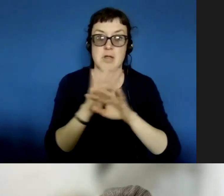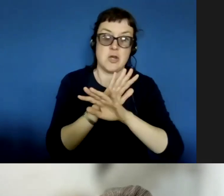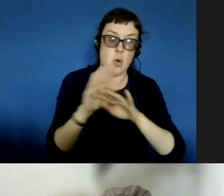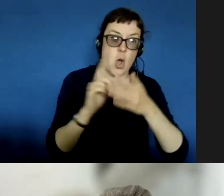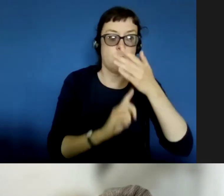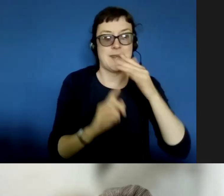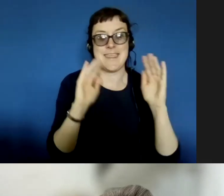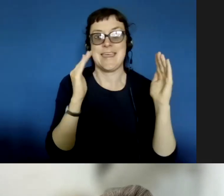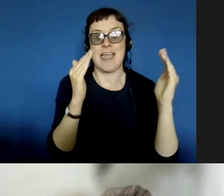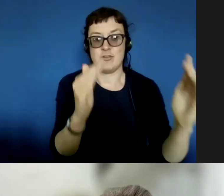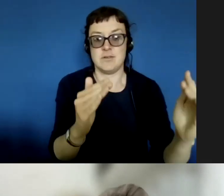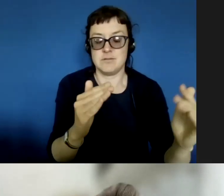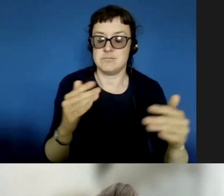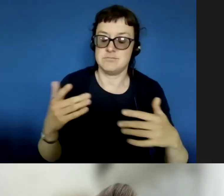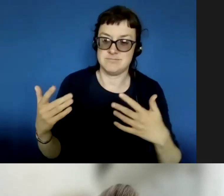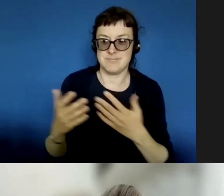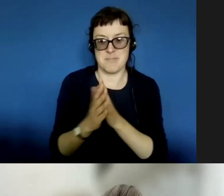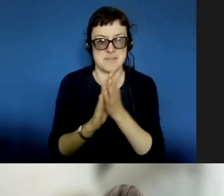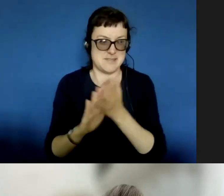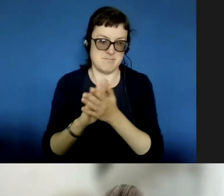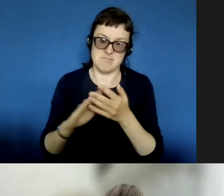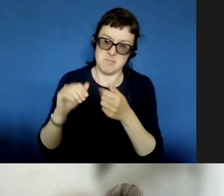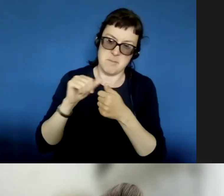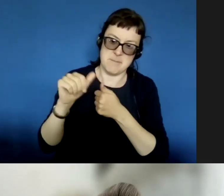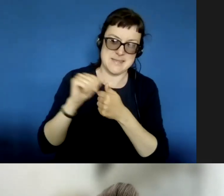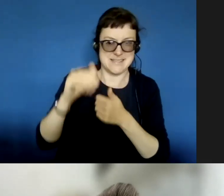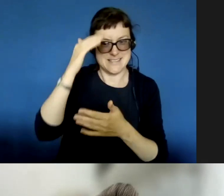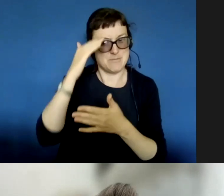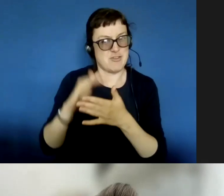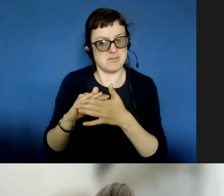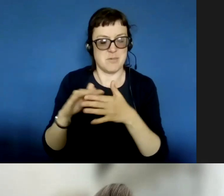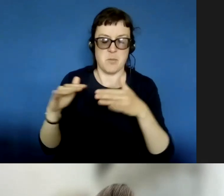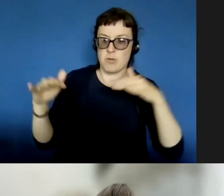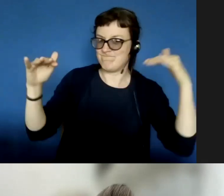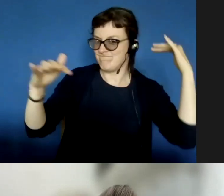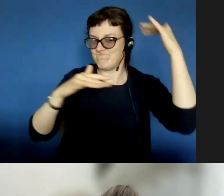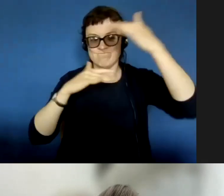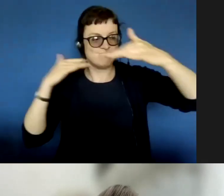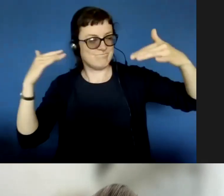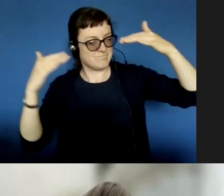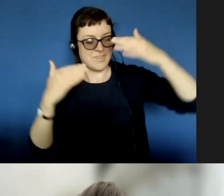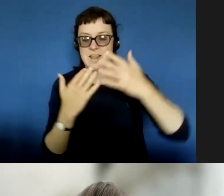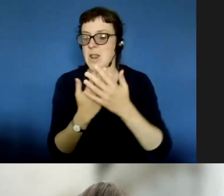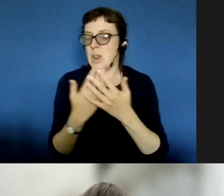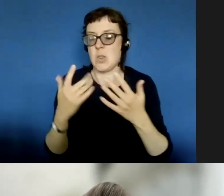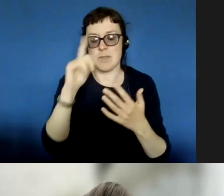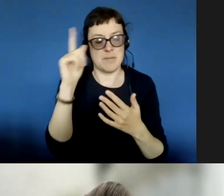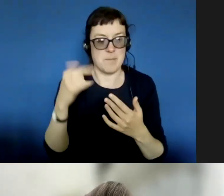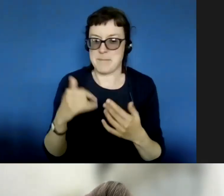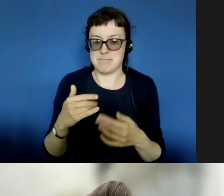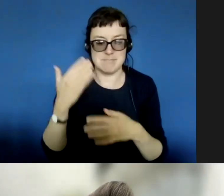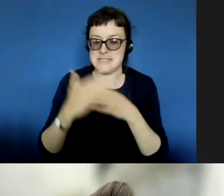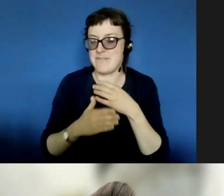gallery space, and it was a much more immersive experience for people, I guess. And we got lots of people who maybe would never go up to the Mental